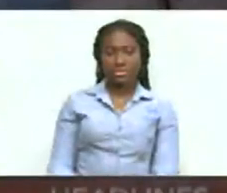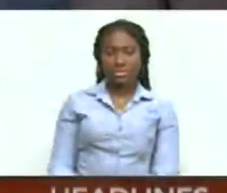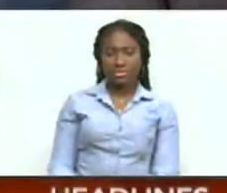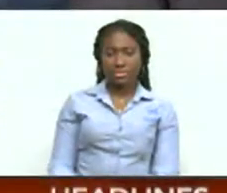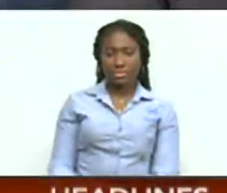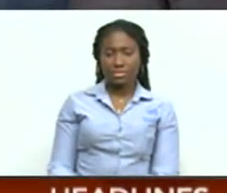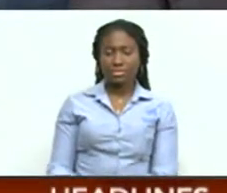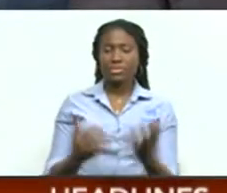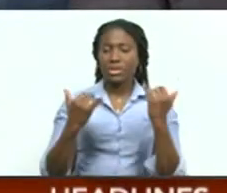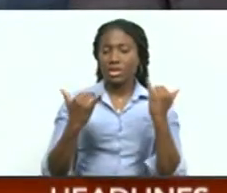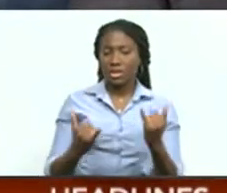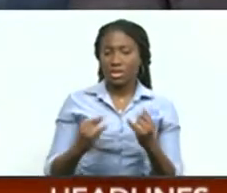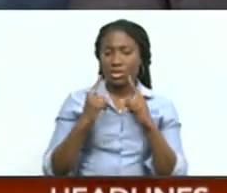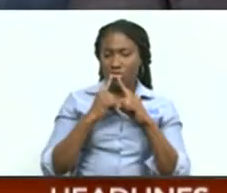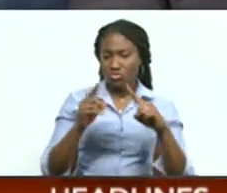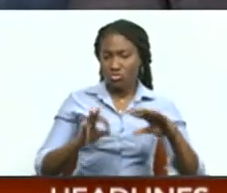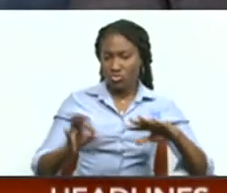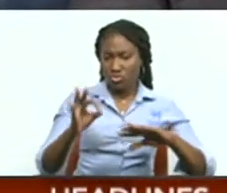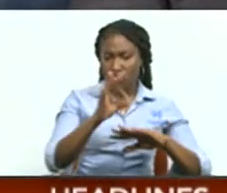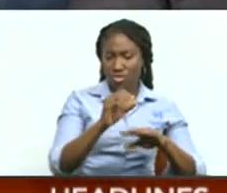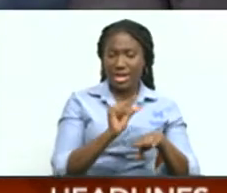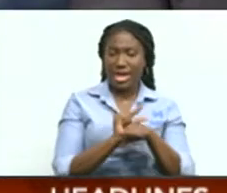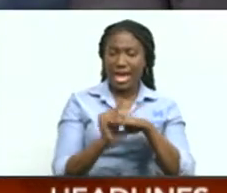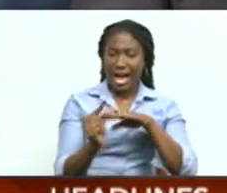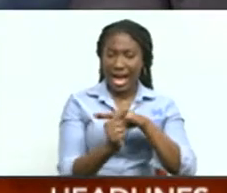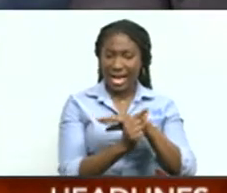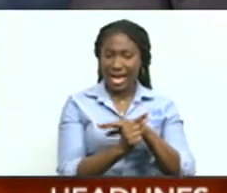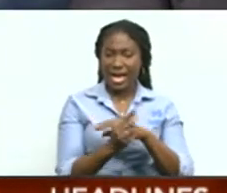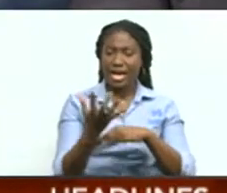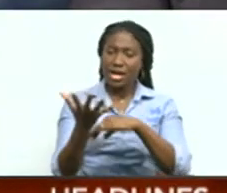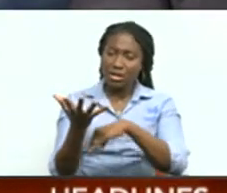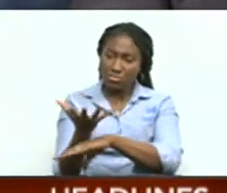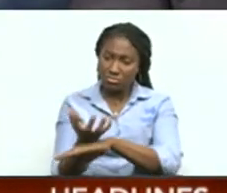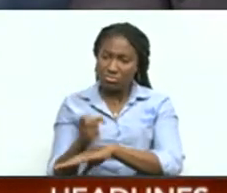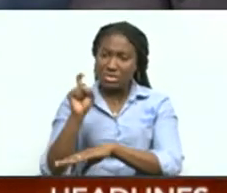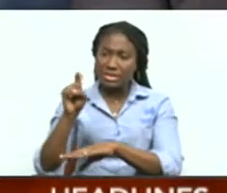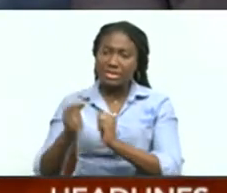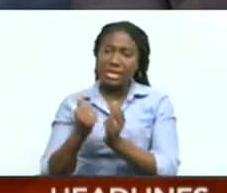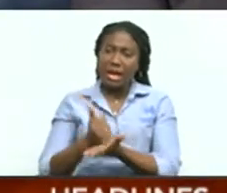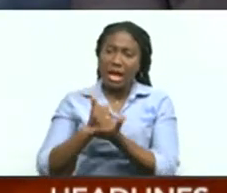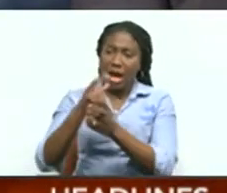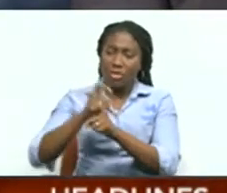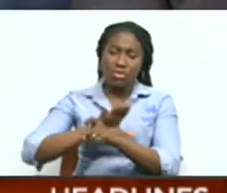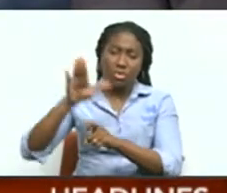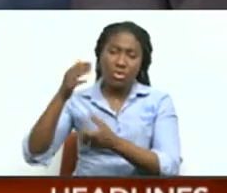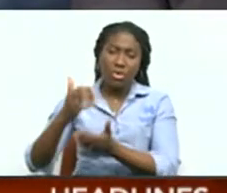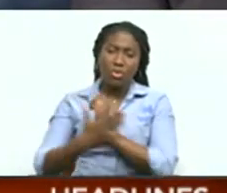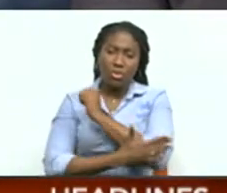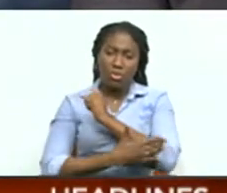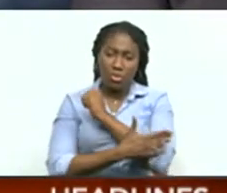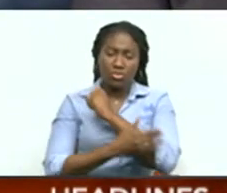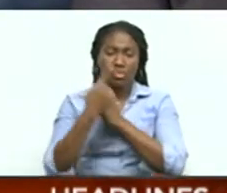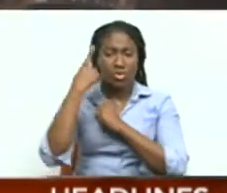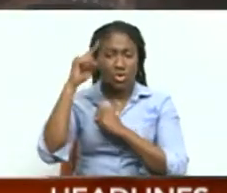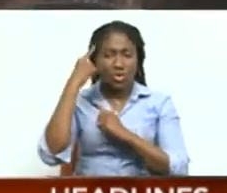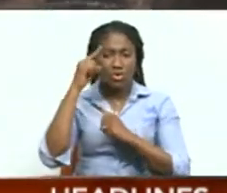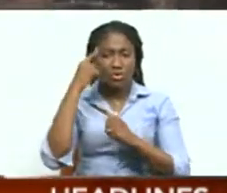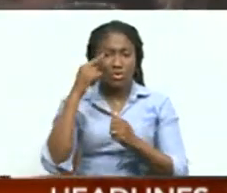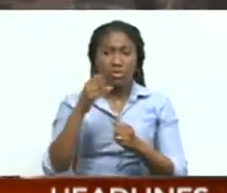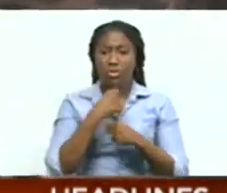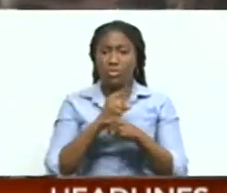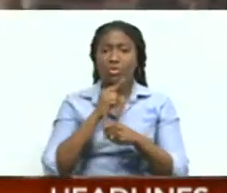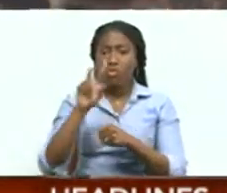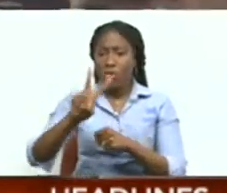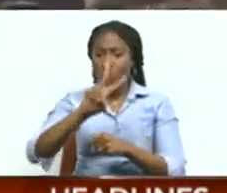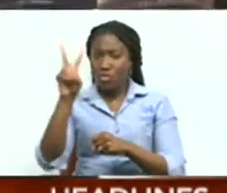In some regional news, Guyana has made an appeal for international assistance in addressing the new efforts by Venezuela to claim